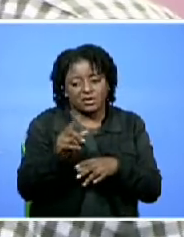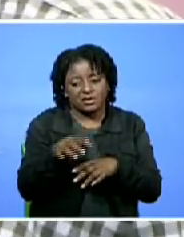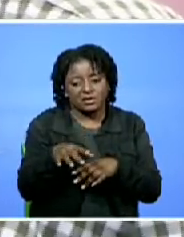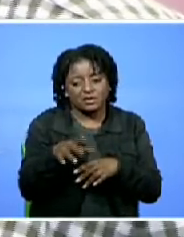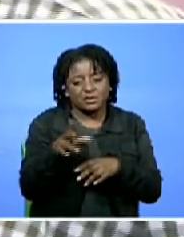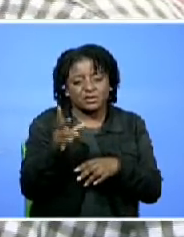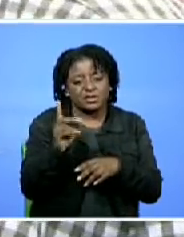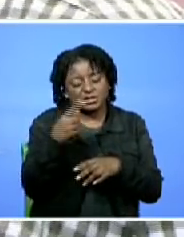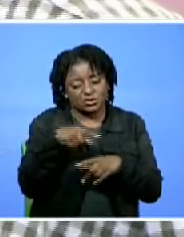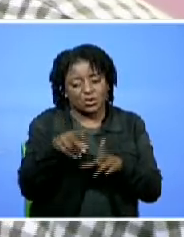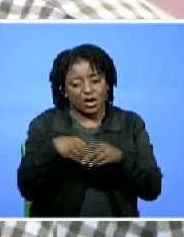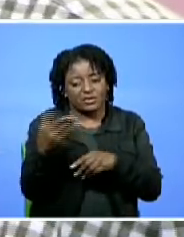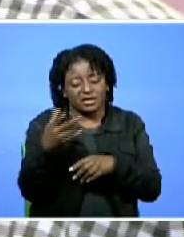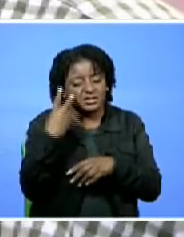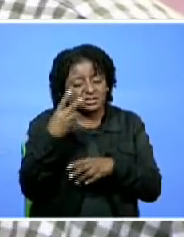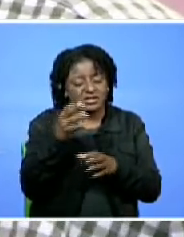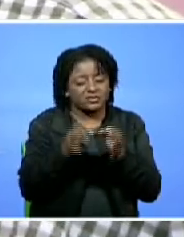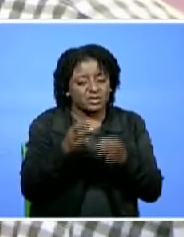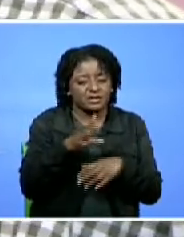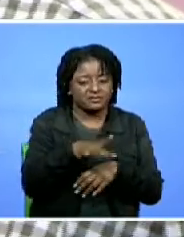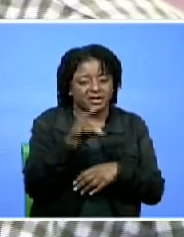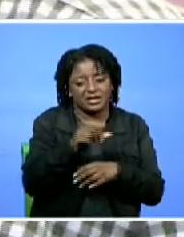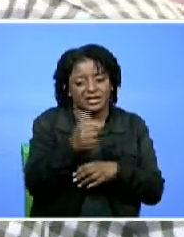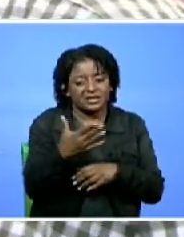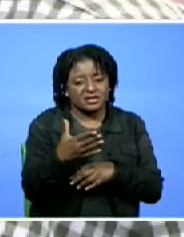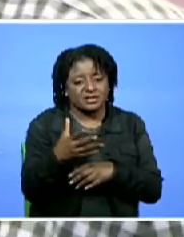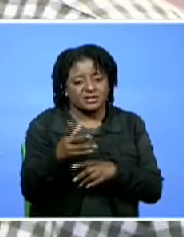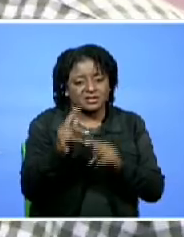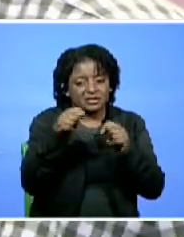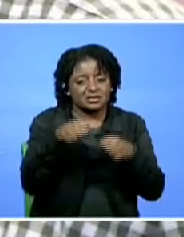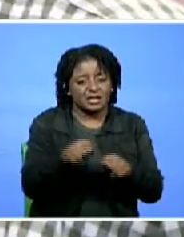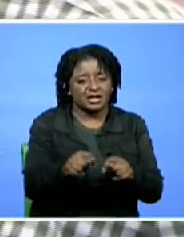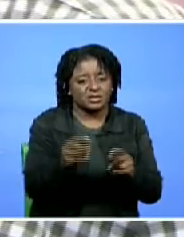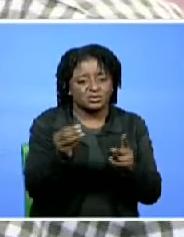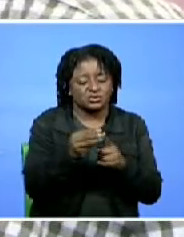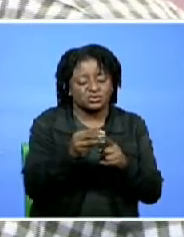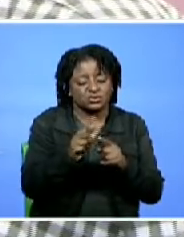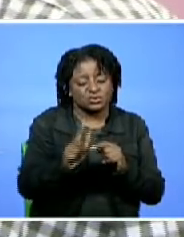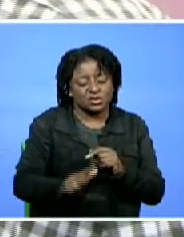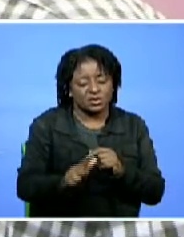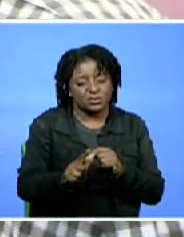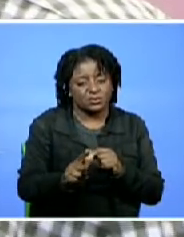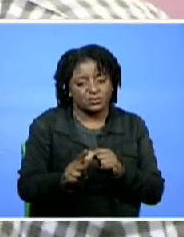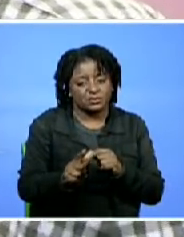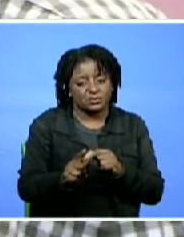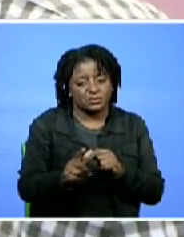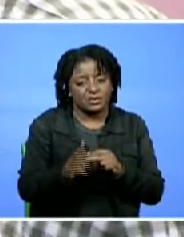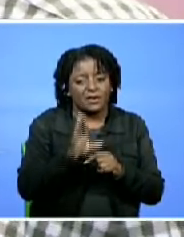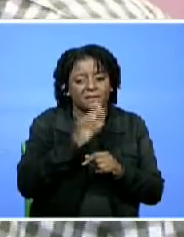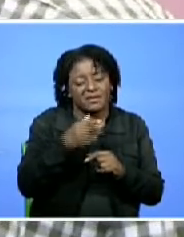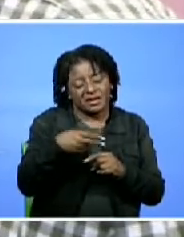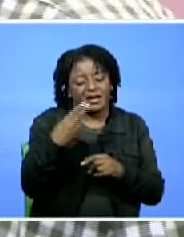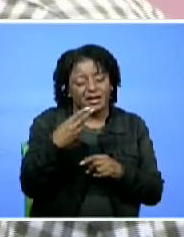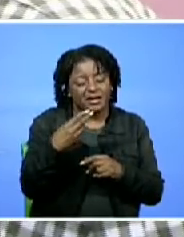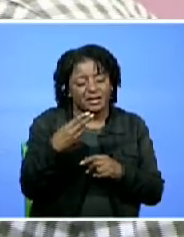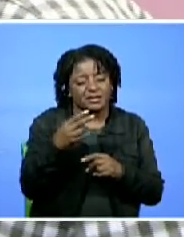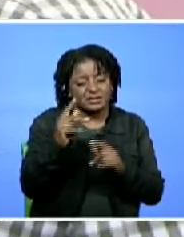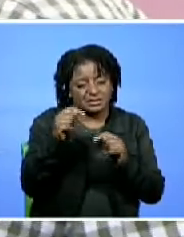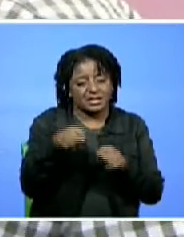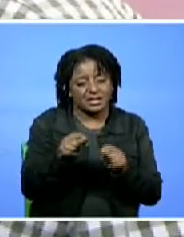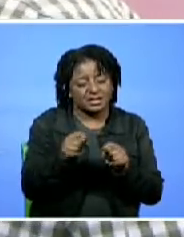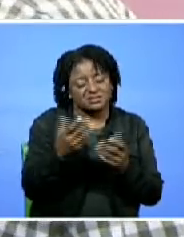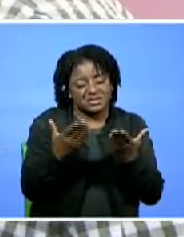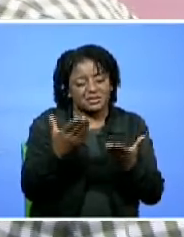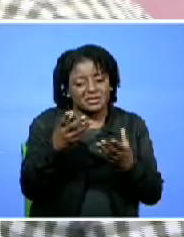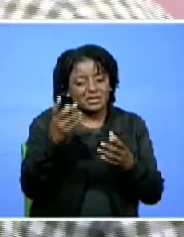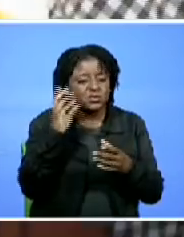find anything. But apparently the tide was too low, we couldn't get no boat off. I believe had we was able to get any boat off, we would have probably been able to find more remains than what